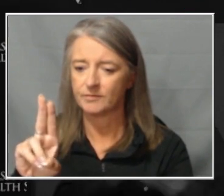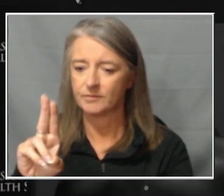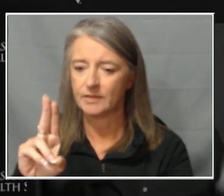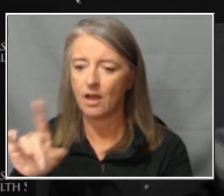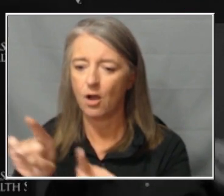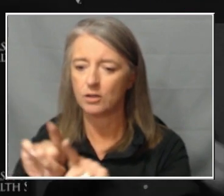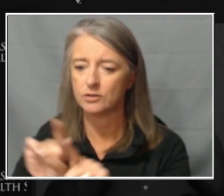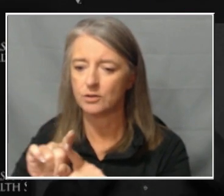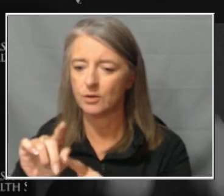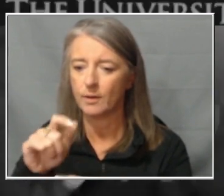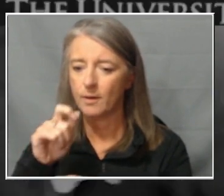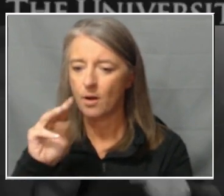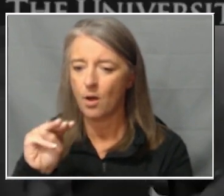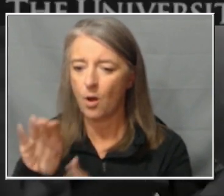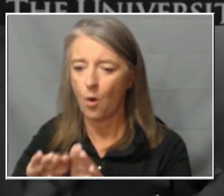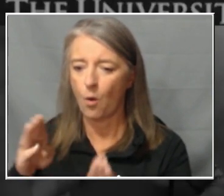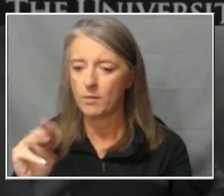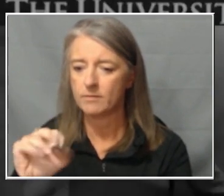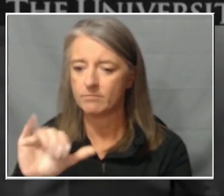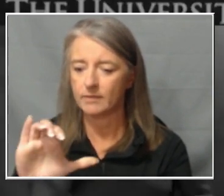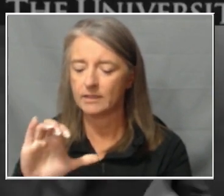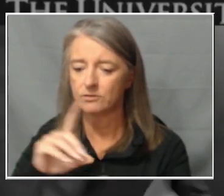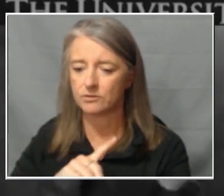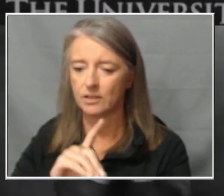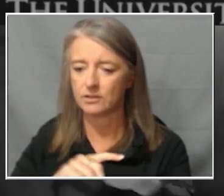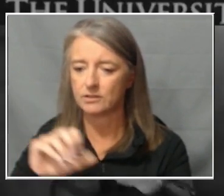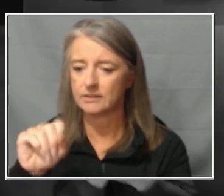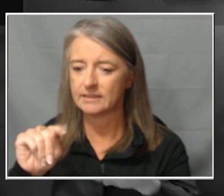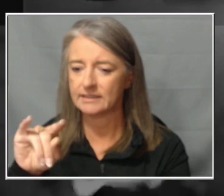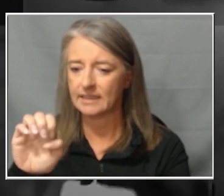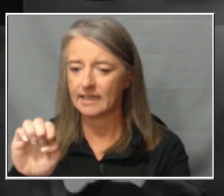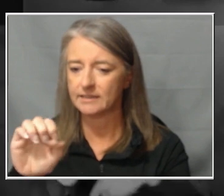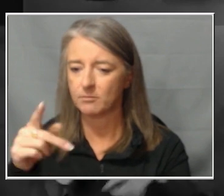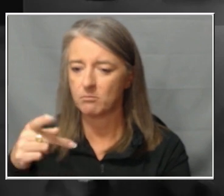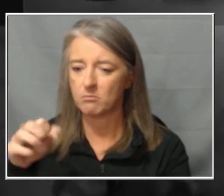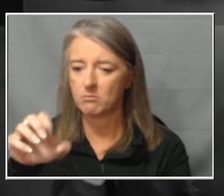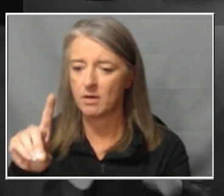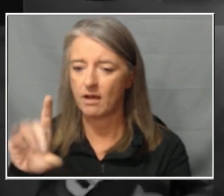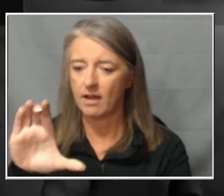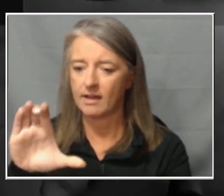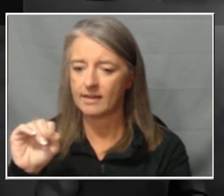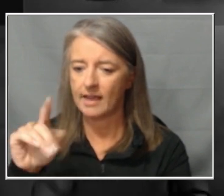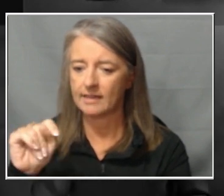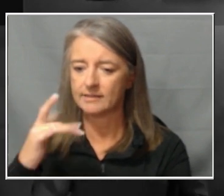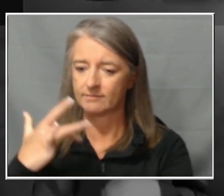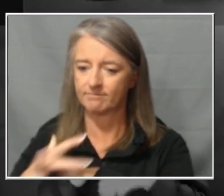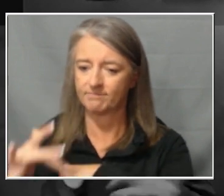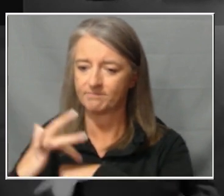Mics with Dr. Stites podcasts. Now, everywhere podcasts are available.